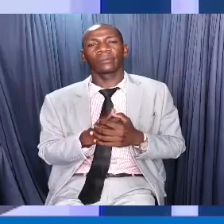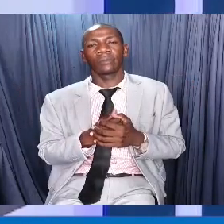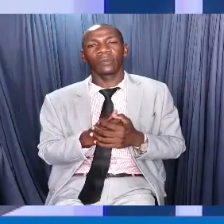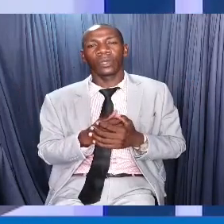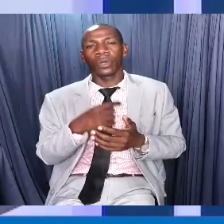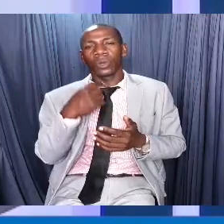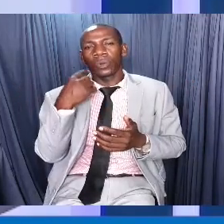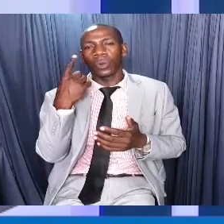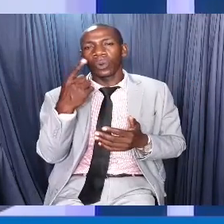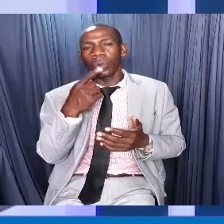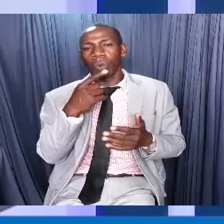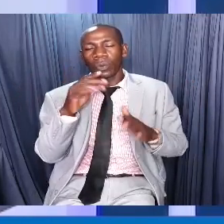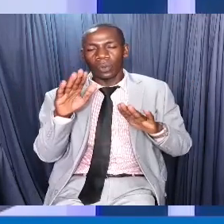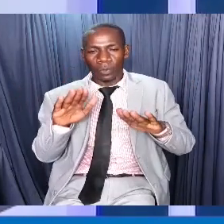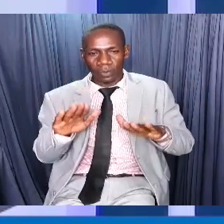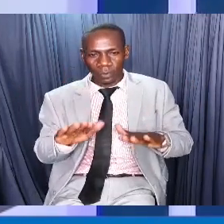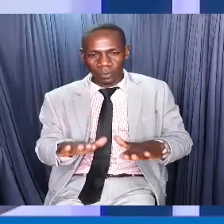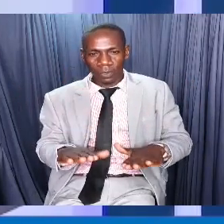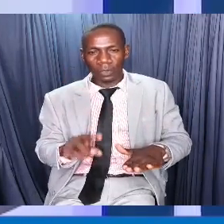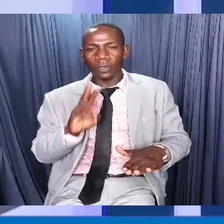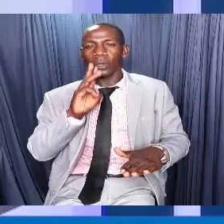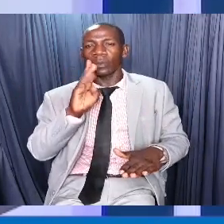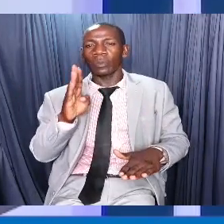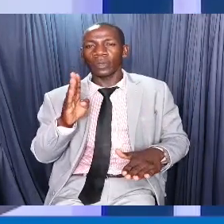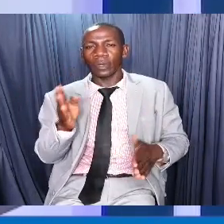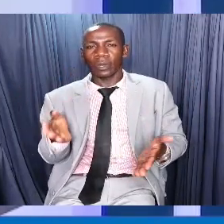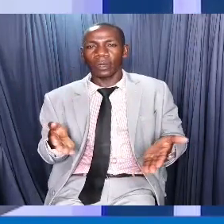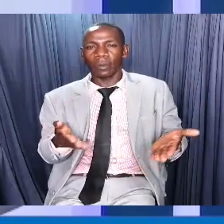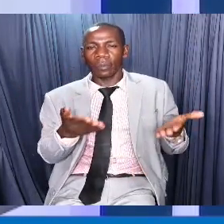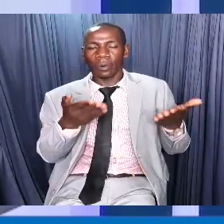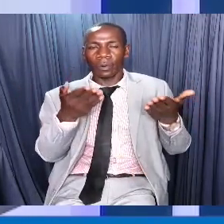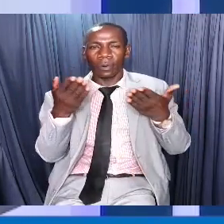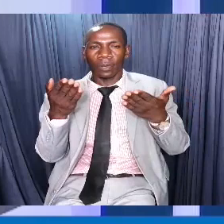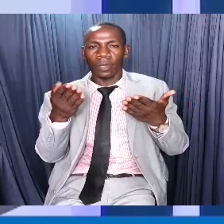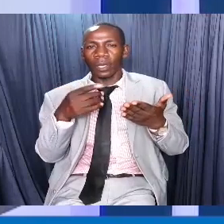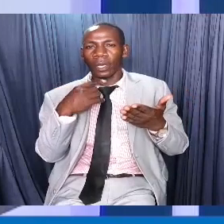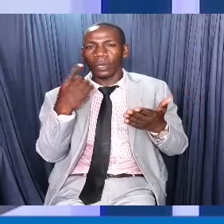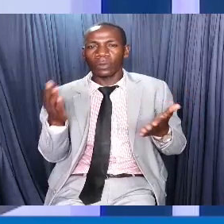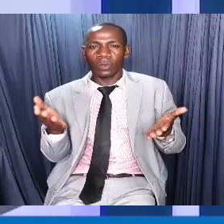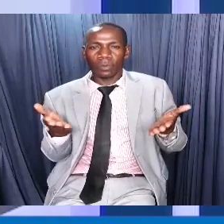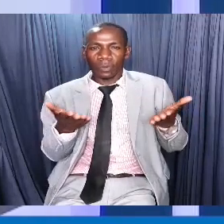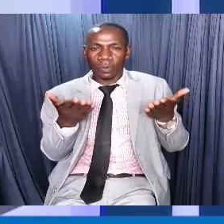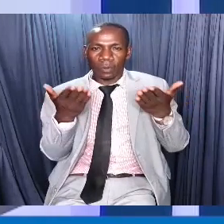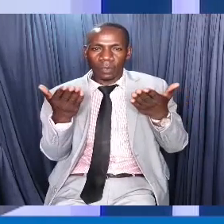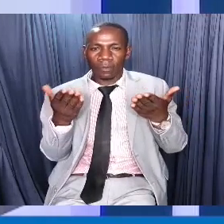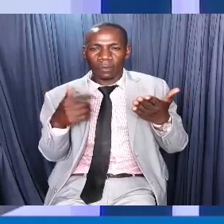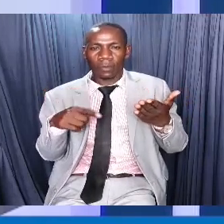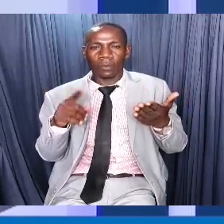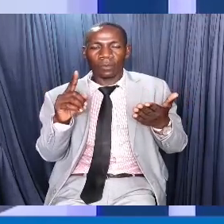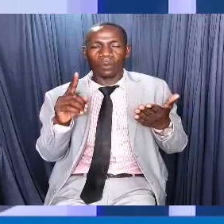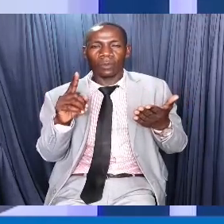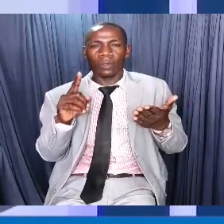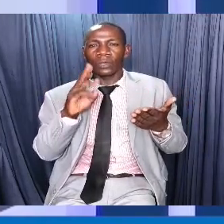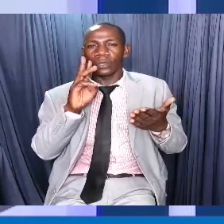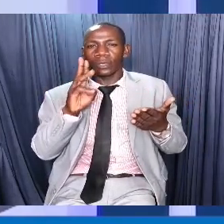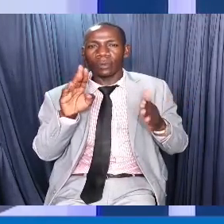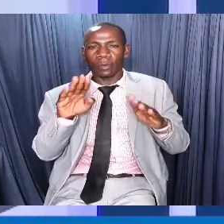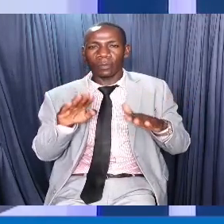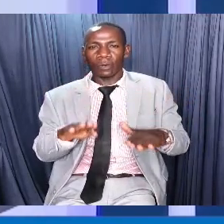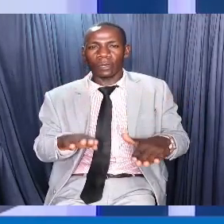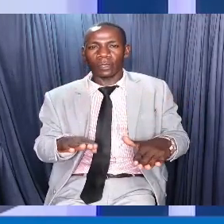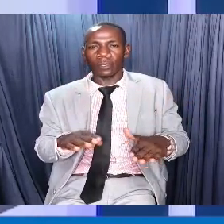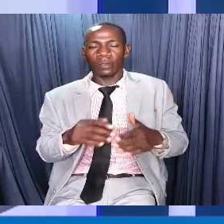forevermore. Ajikwezae atadhiliwa. When exalting himself shall be humbled. Na ajidhilie. And when humbling himself atakwezwa. Shall